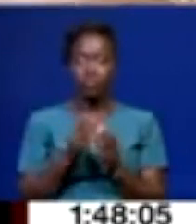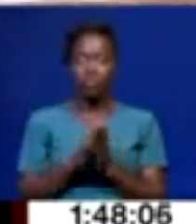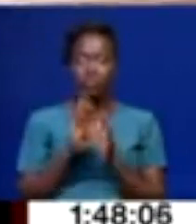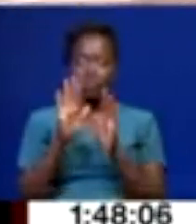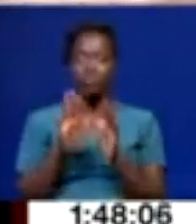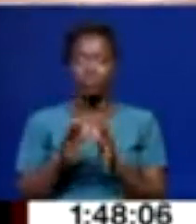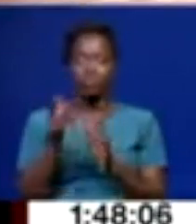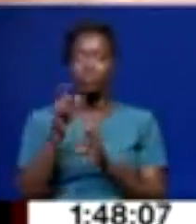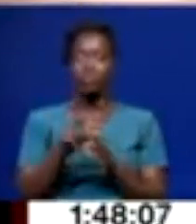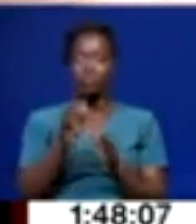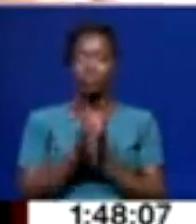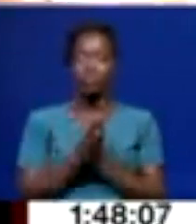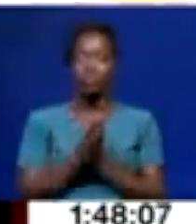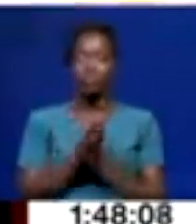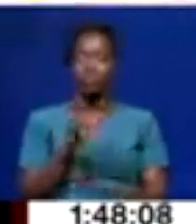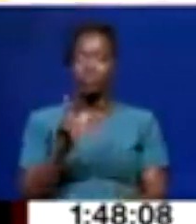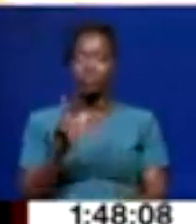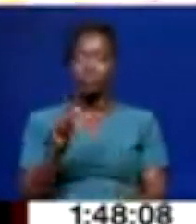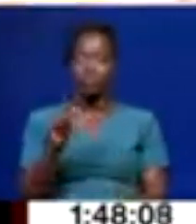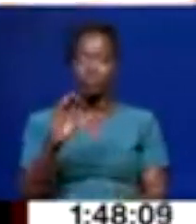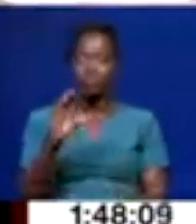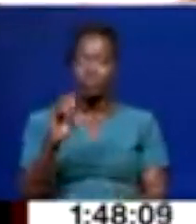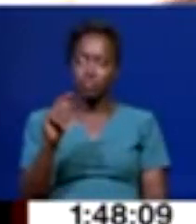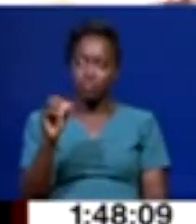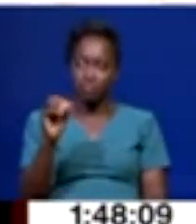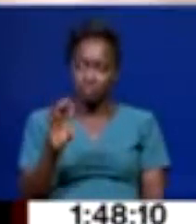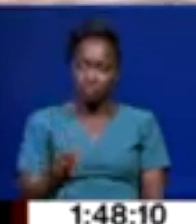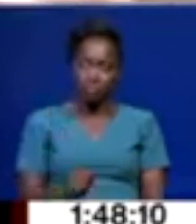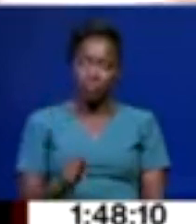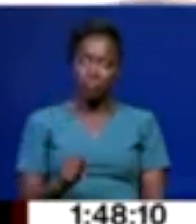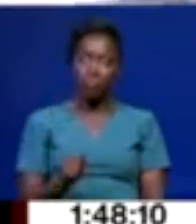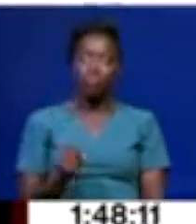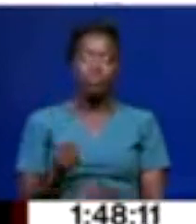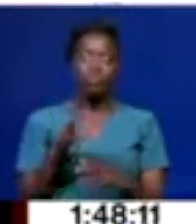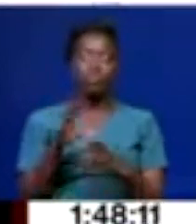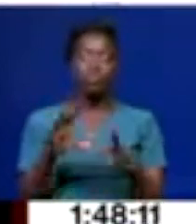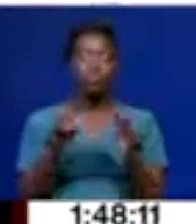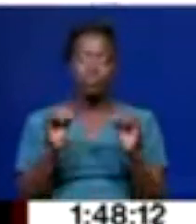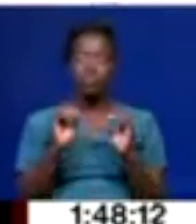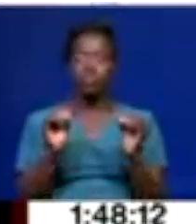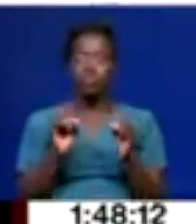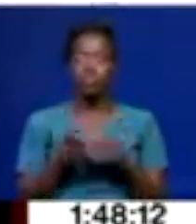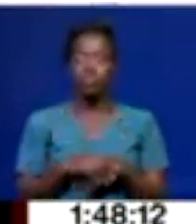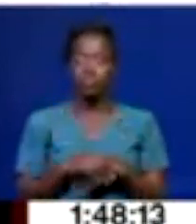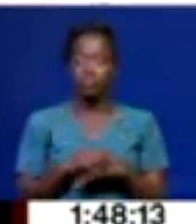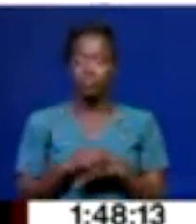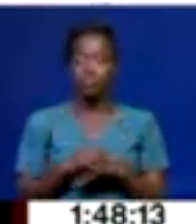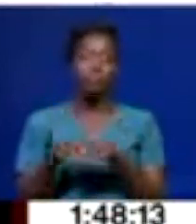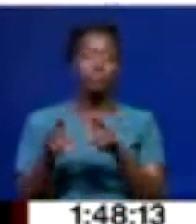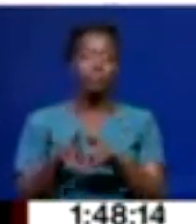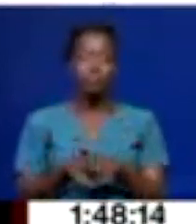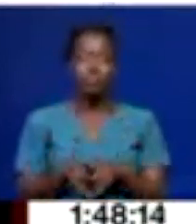significant increase in the number of lactose intolerant consumers globally. Secondly, we have witnessed a notable